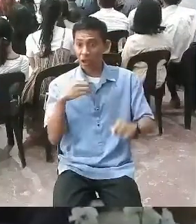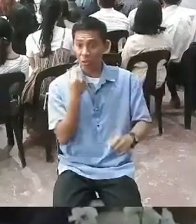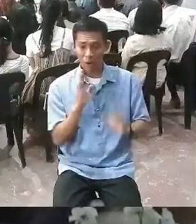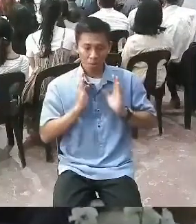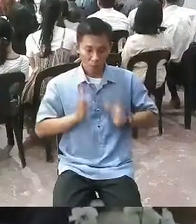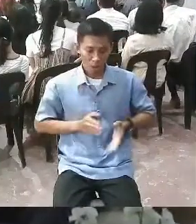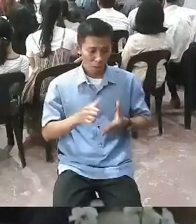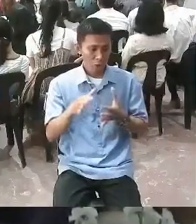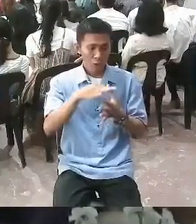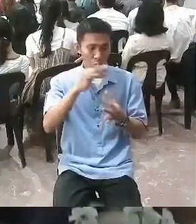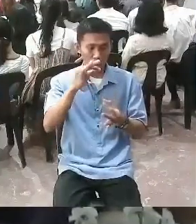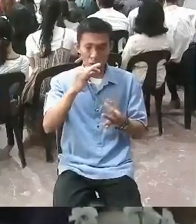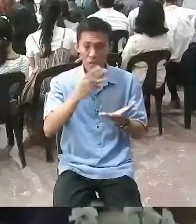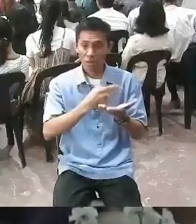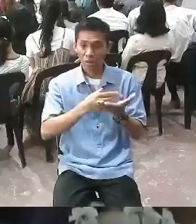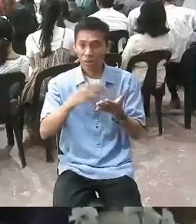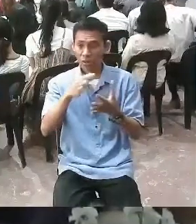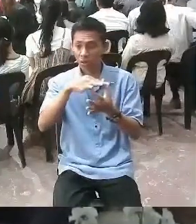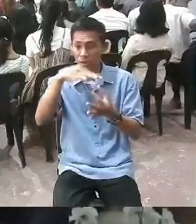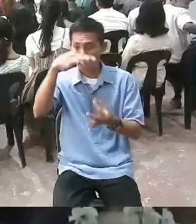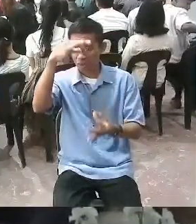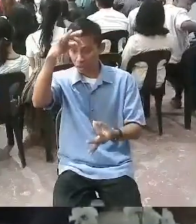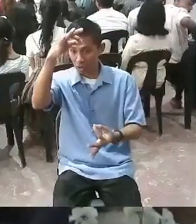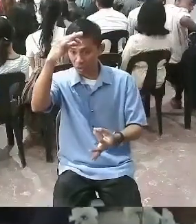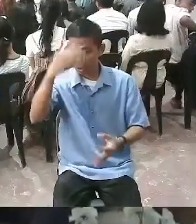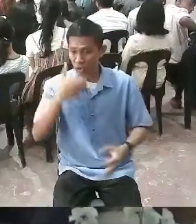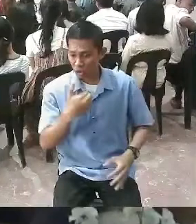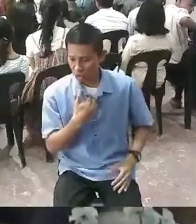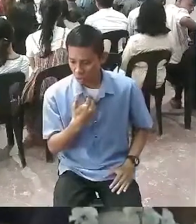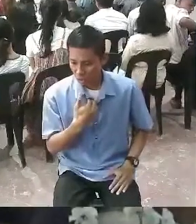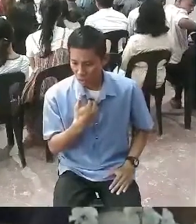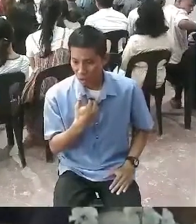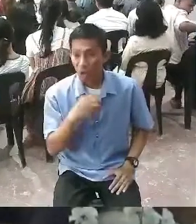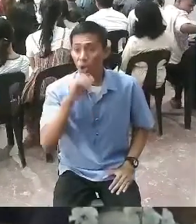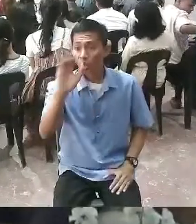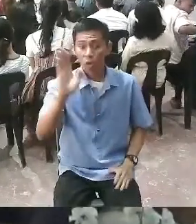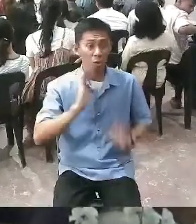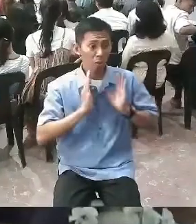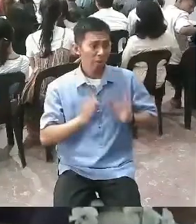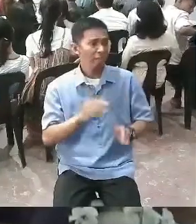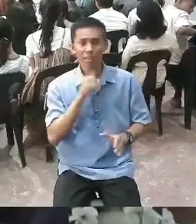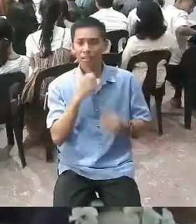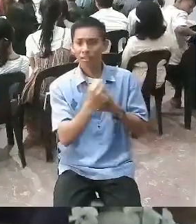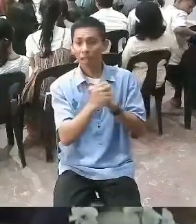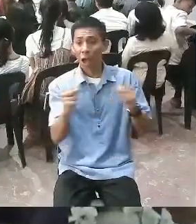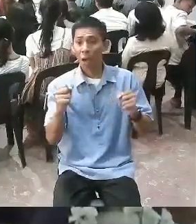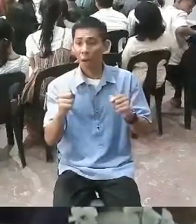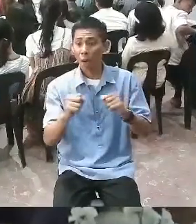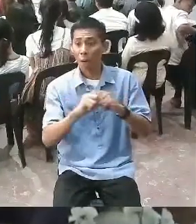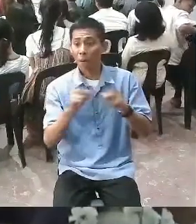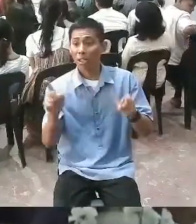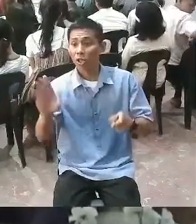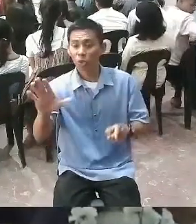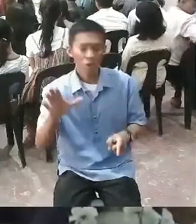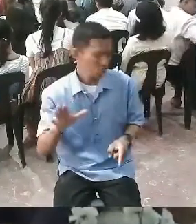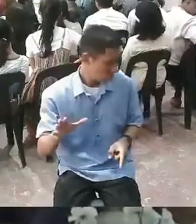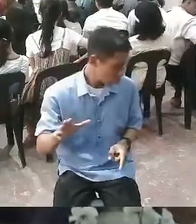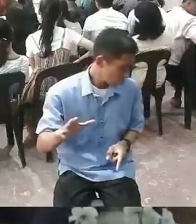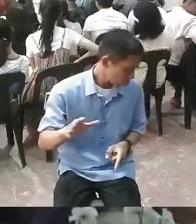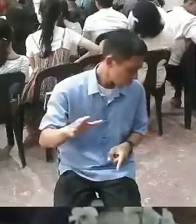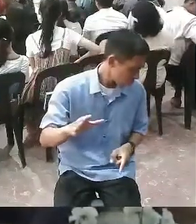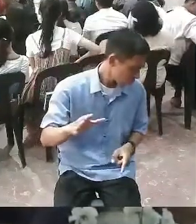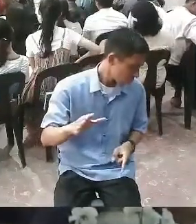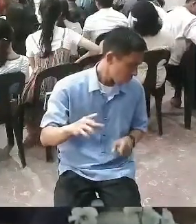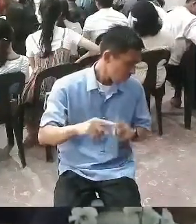spirit. Your body didn't get saved. Your soul and spirit got saved, okay?